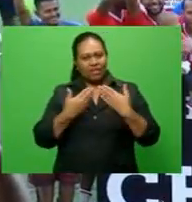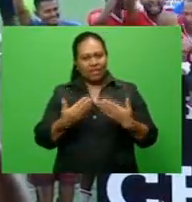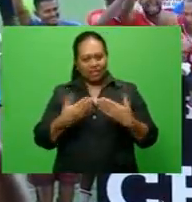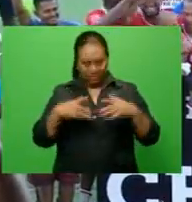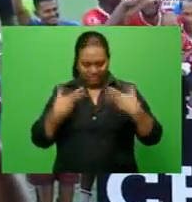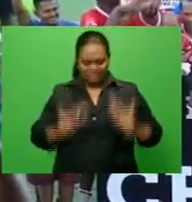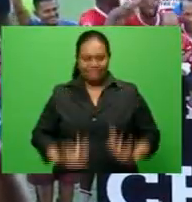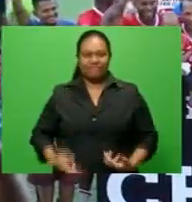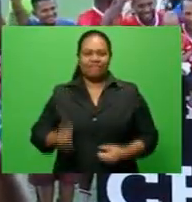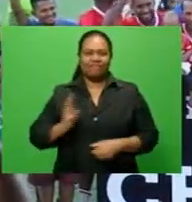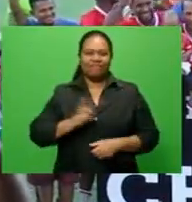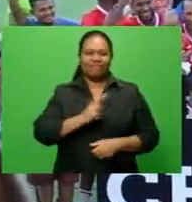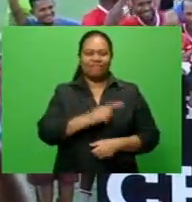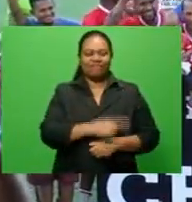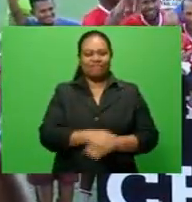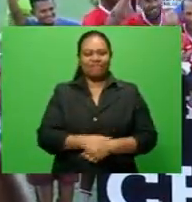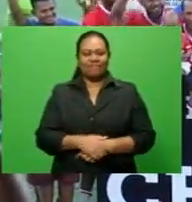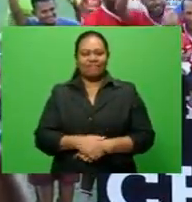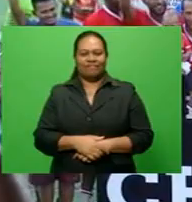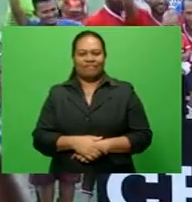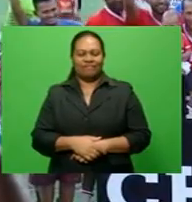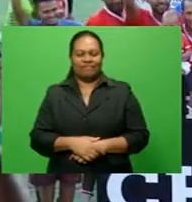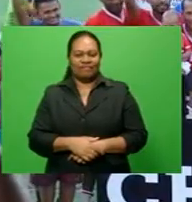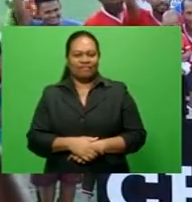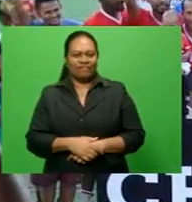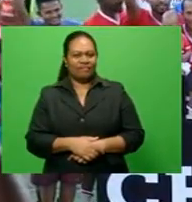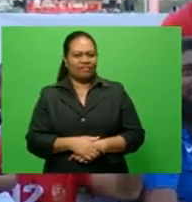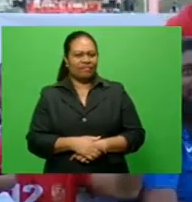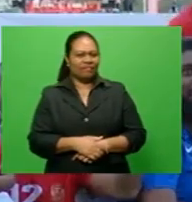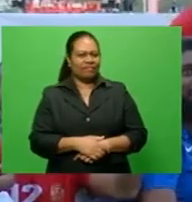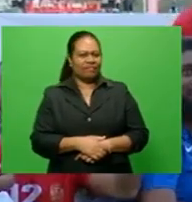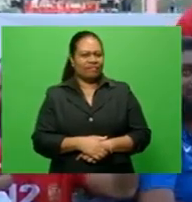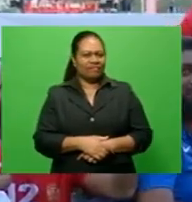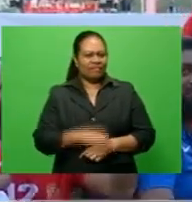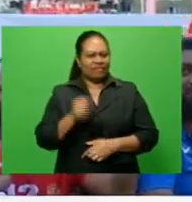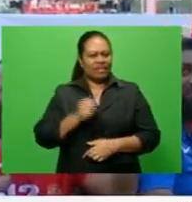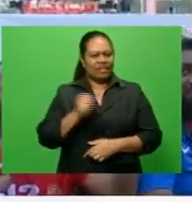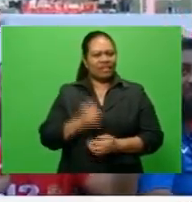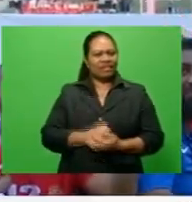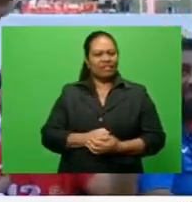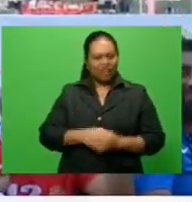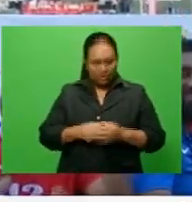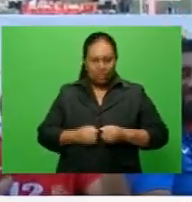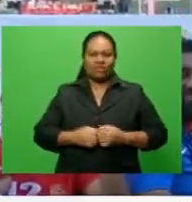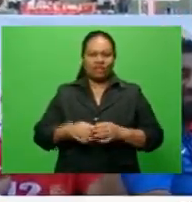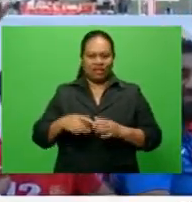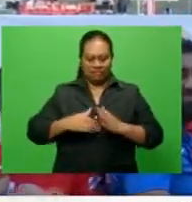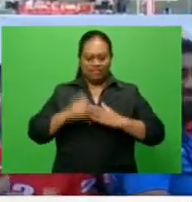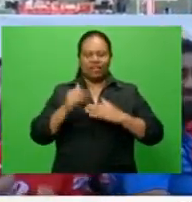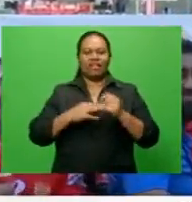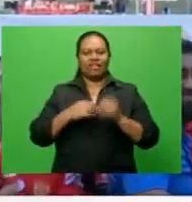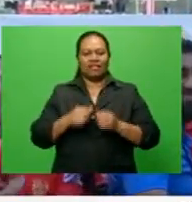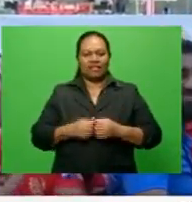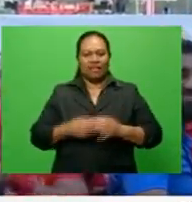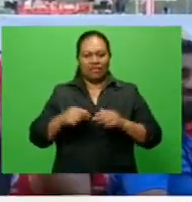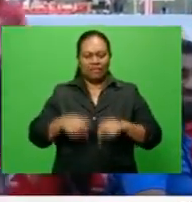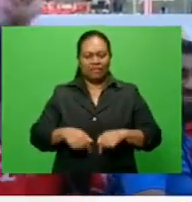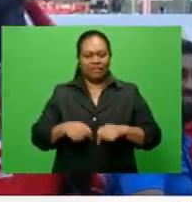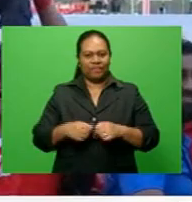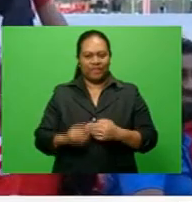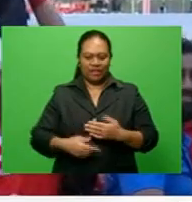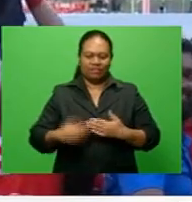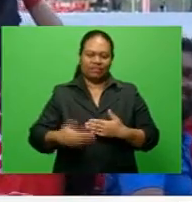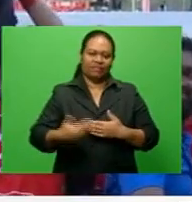is really an awesome feeling, and I guess we'll just build on from here and hope that we maintain